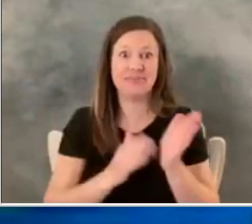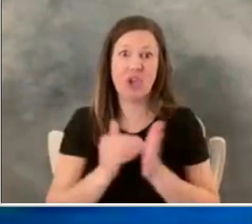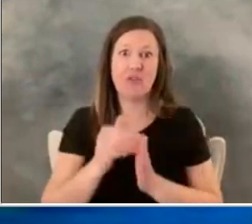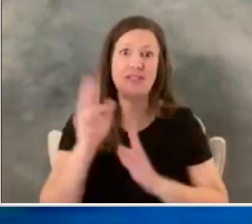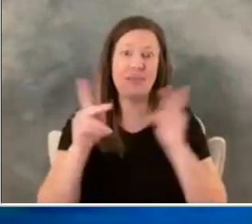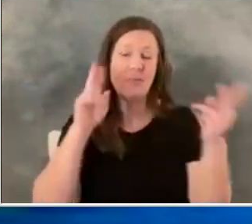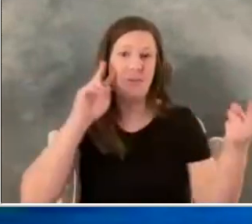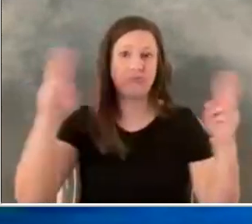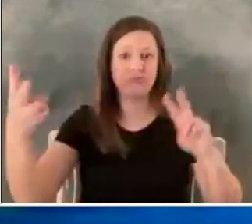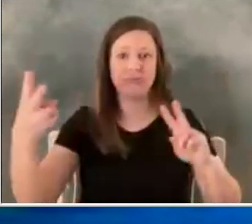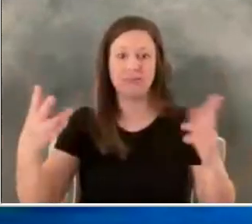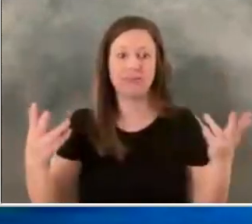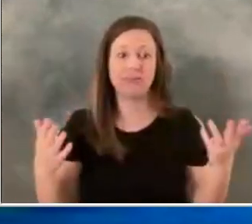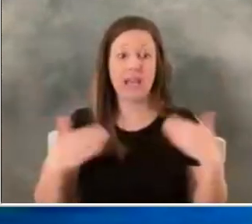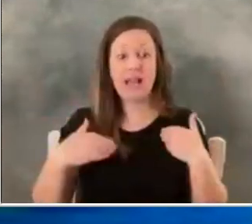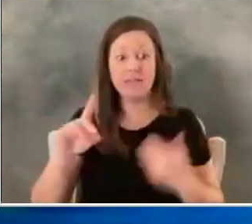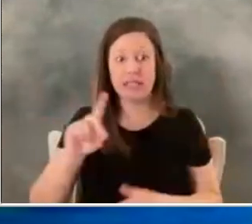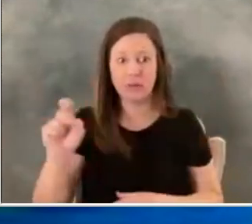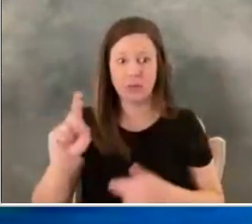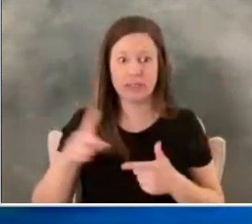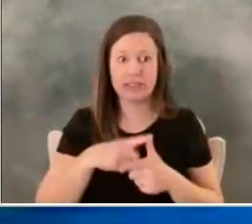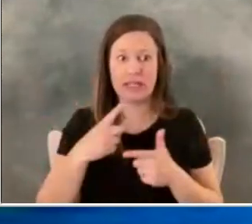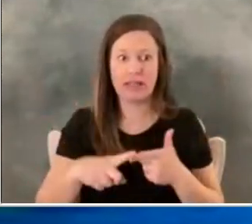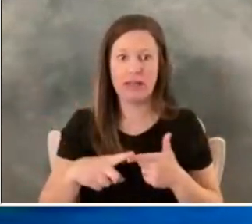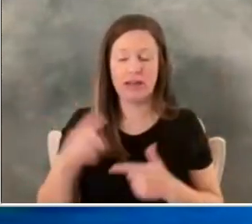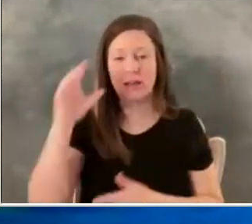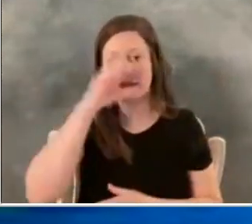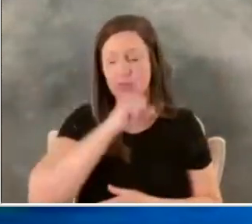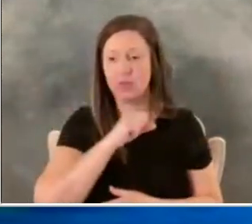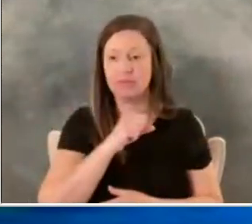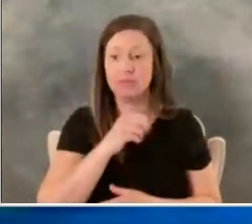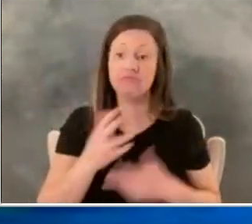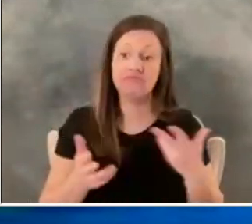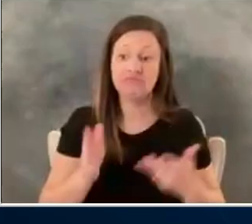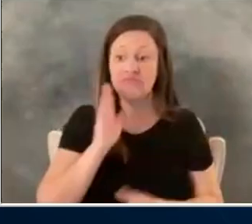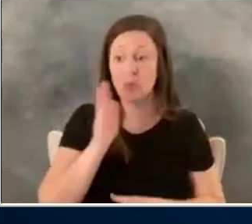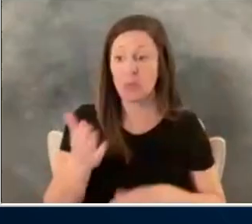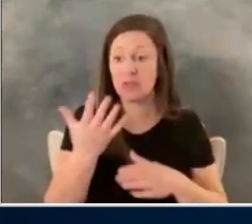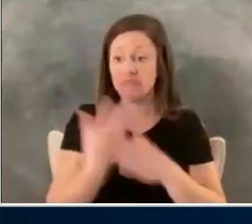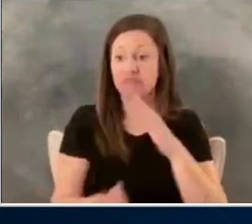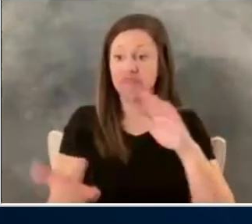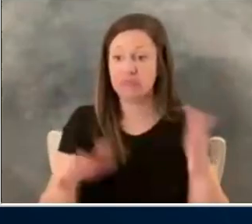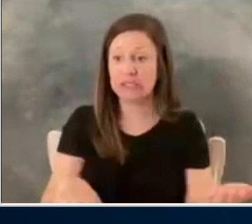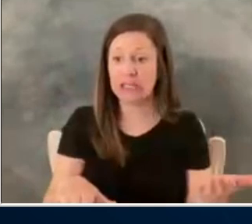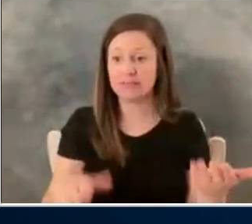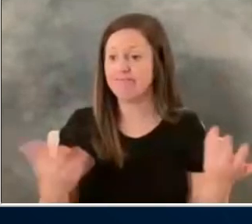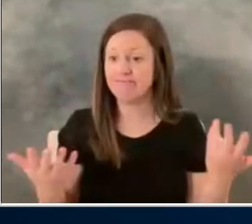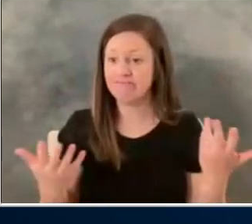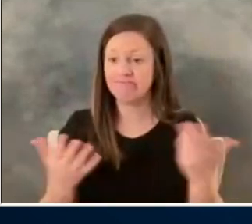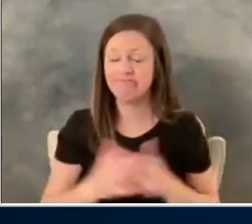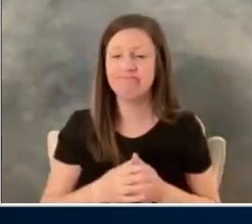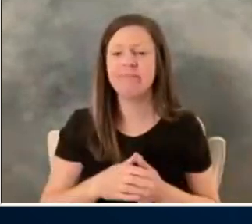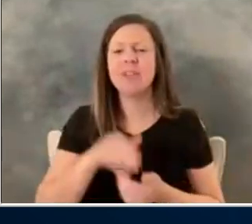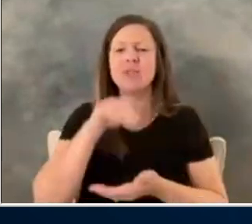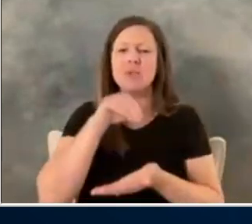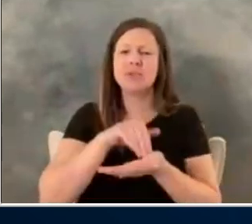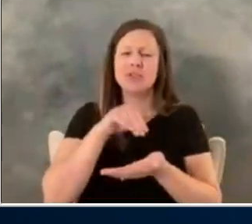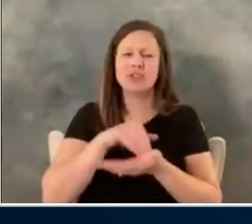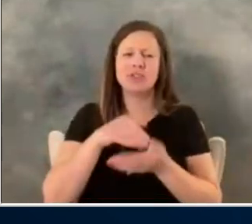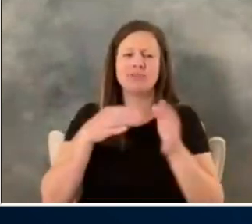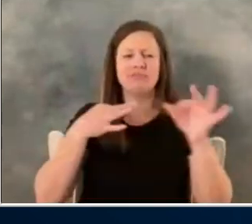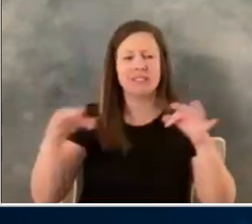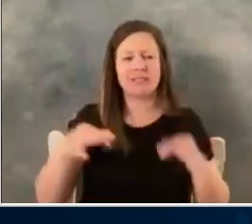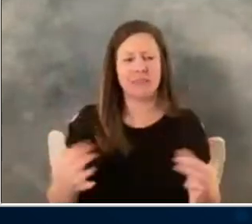people get a cancer diagnosis and they just sort of assume that it's going to be the end. And Dr. Corum, explain a little bit more about this